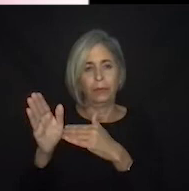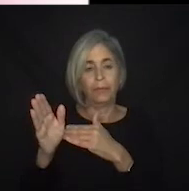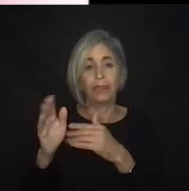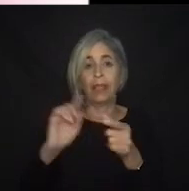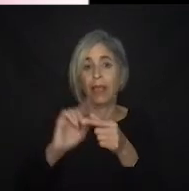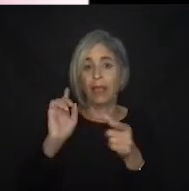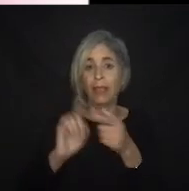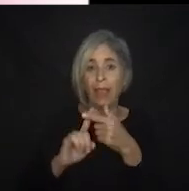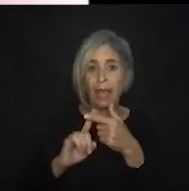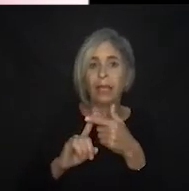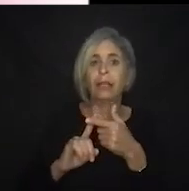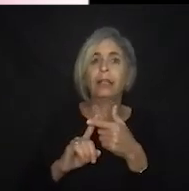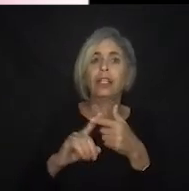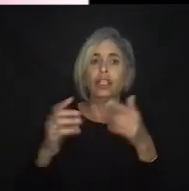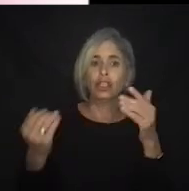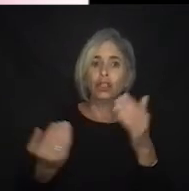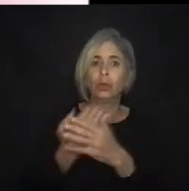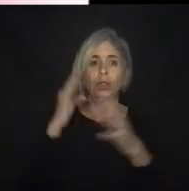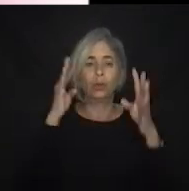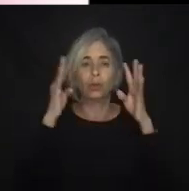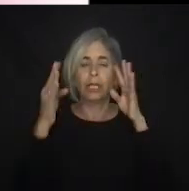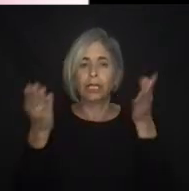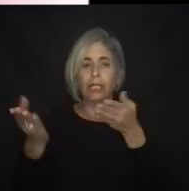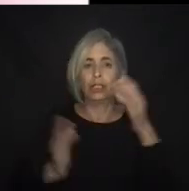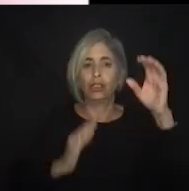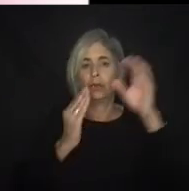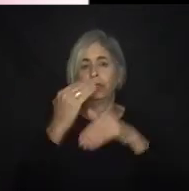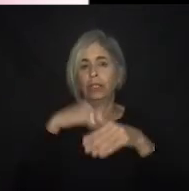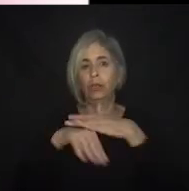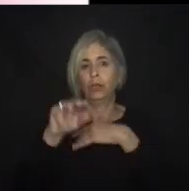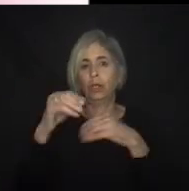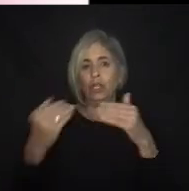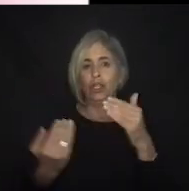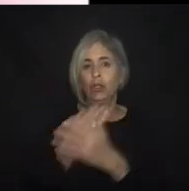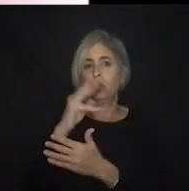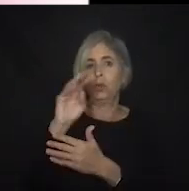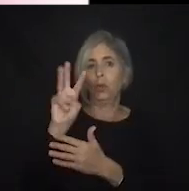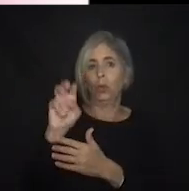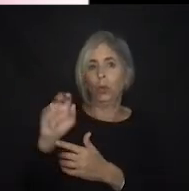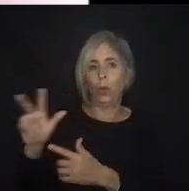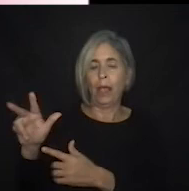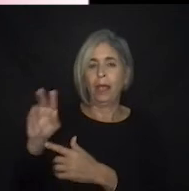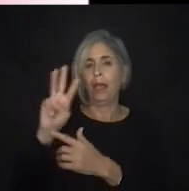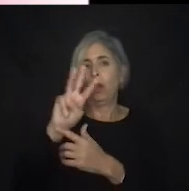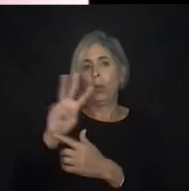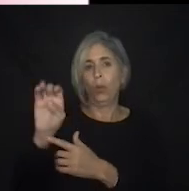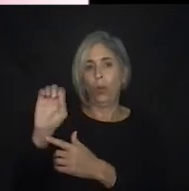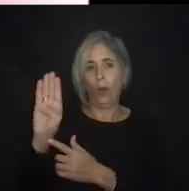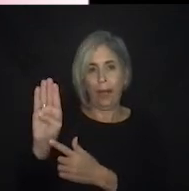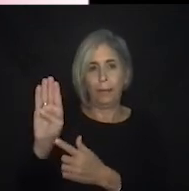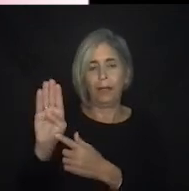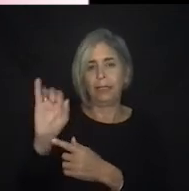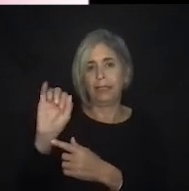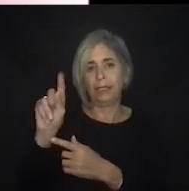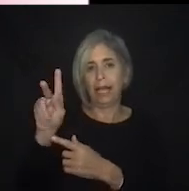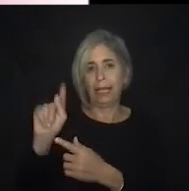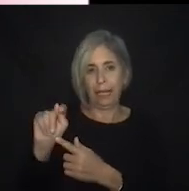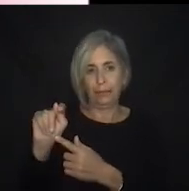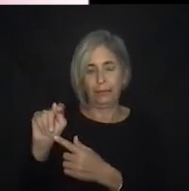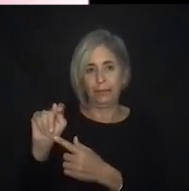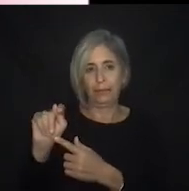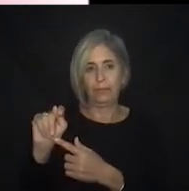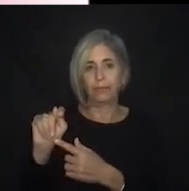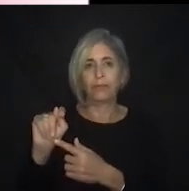we're going to pass that newly created server into a new WebSocket server instance, and that will help initialize our WebSocket server.